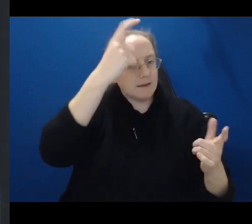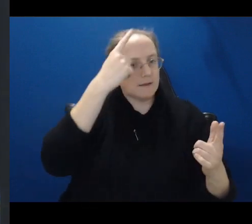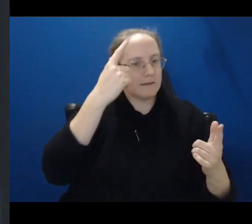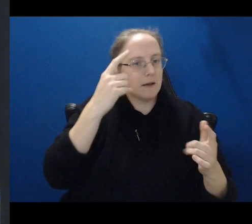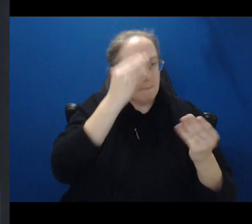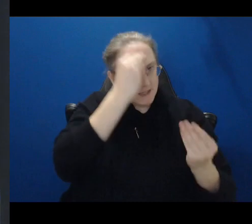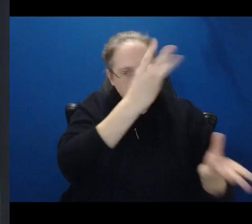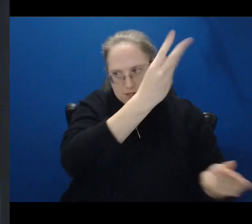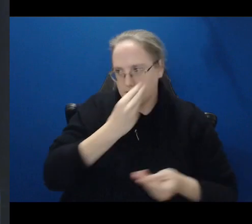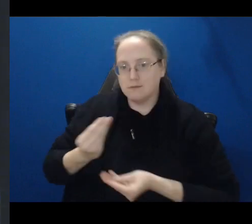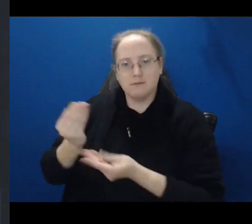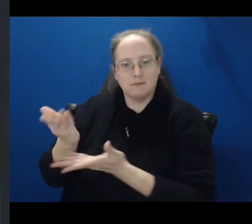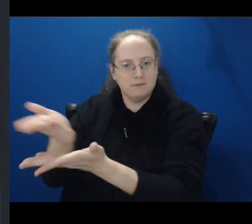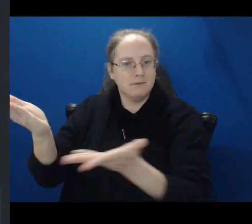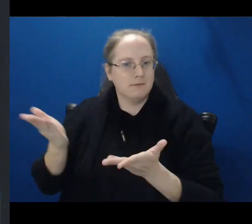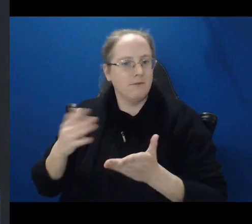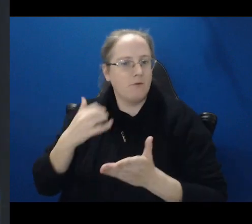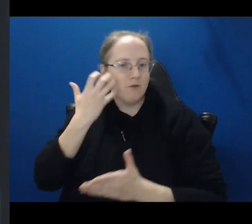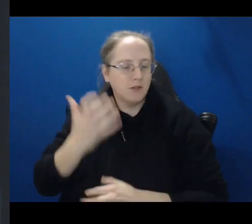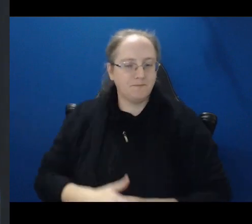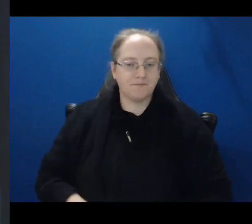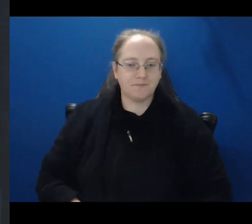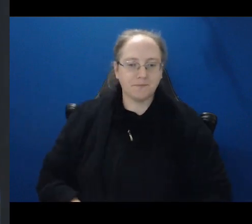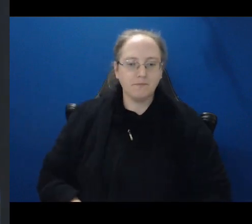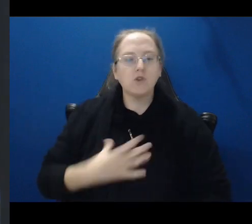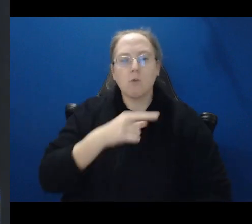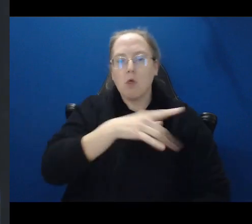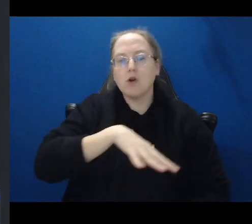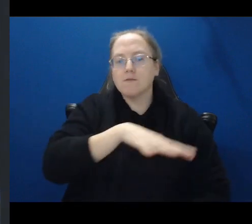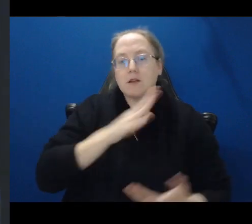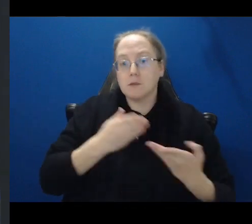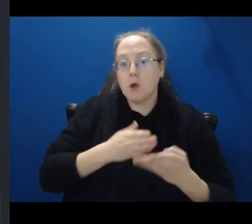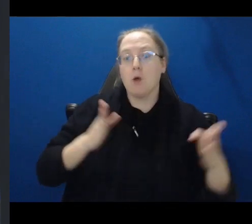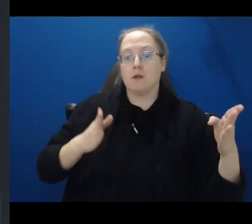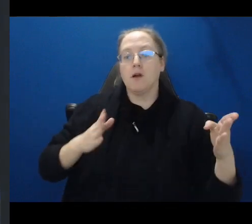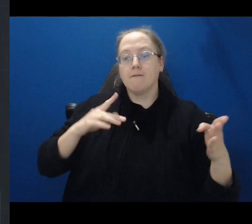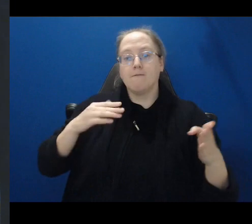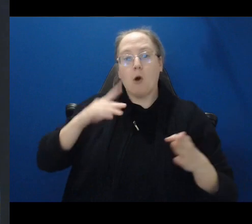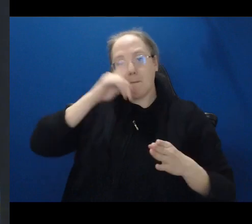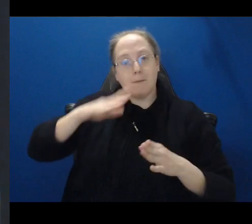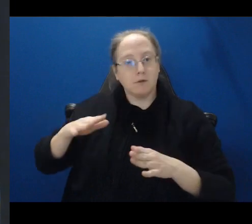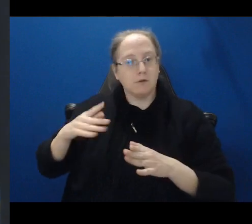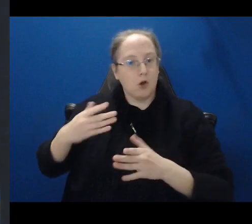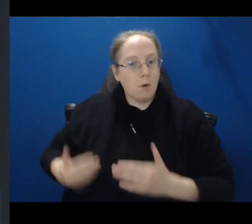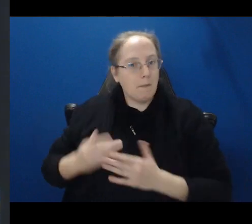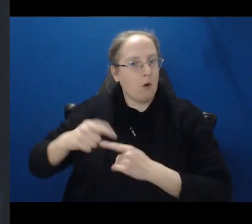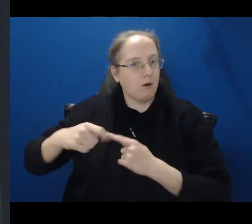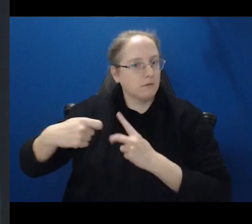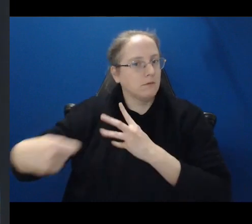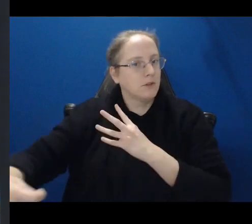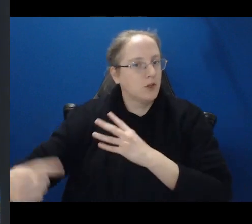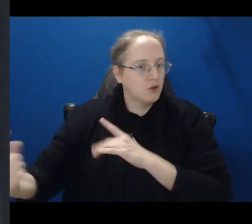open for, generations to come, to really activate them, and also to